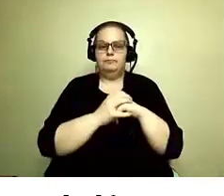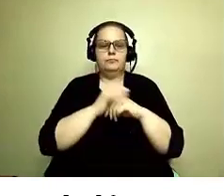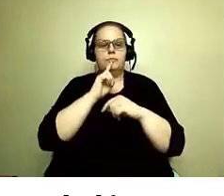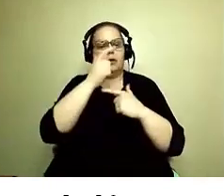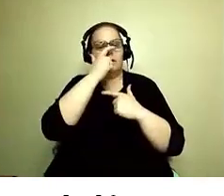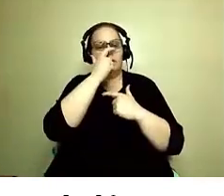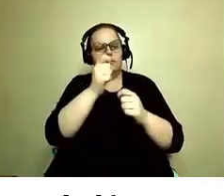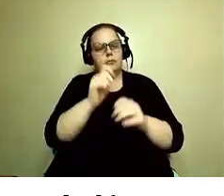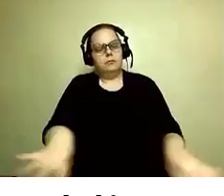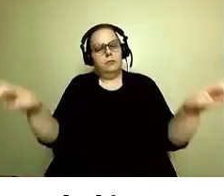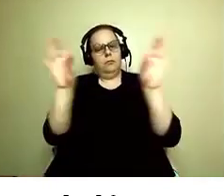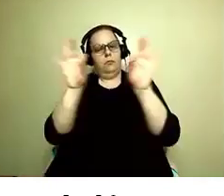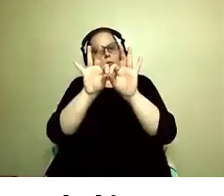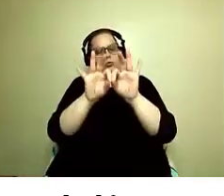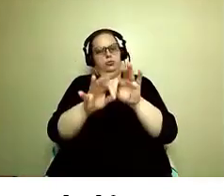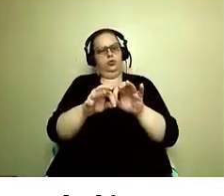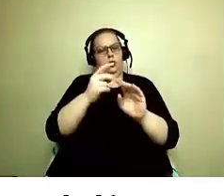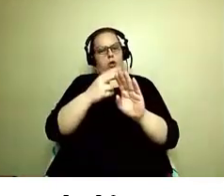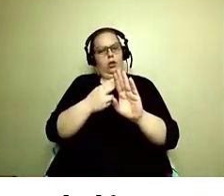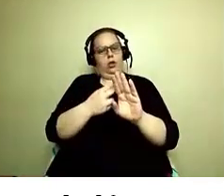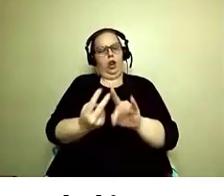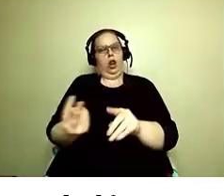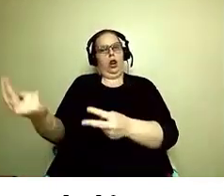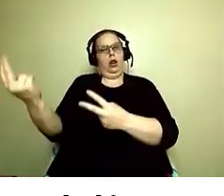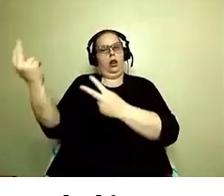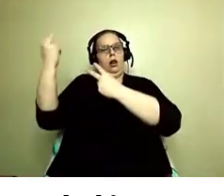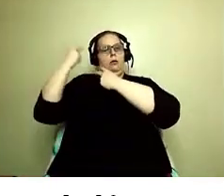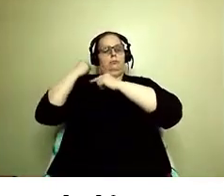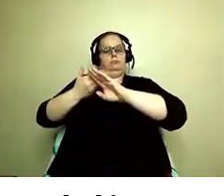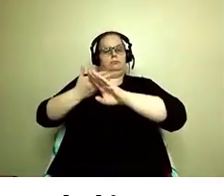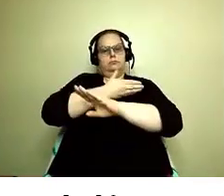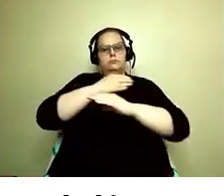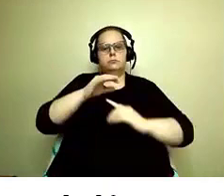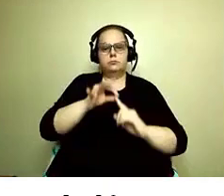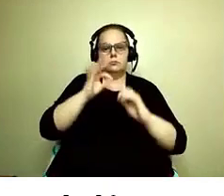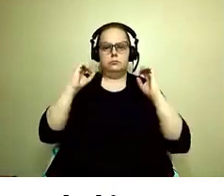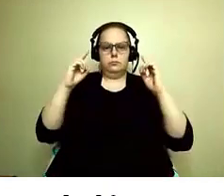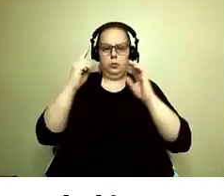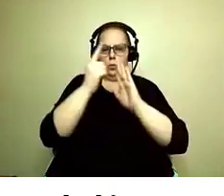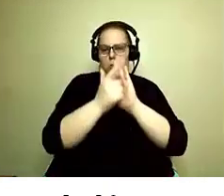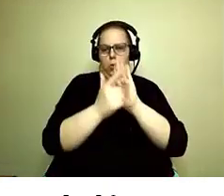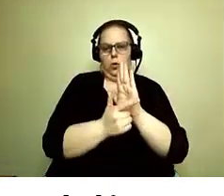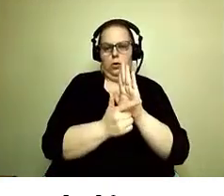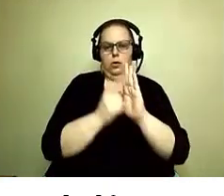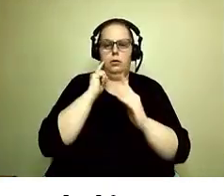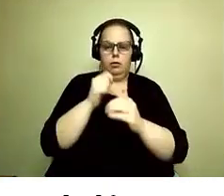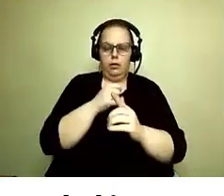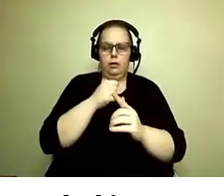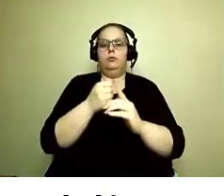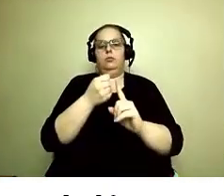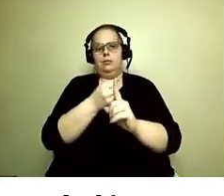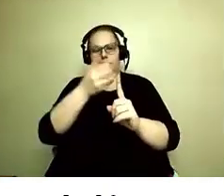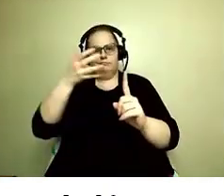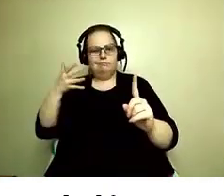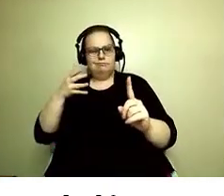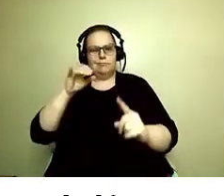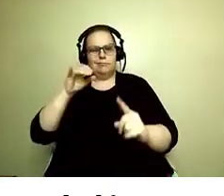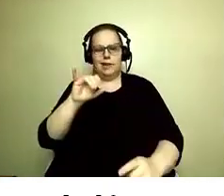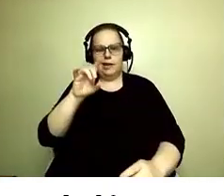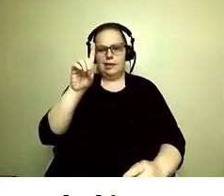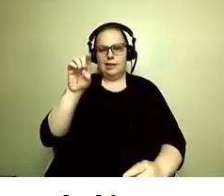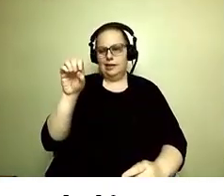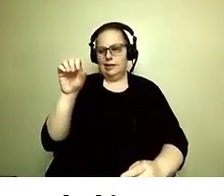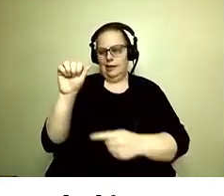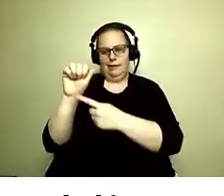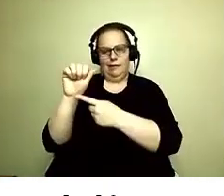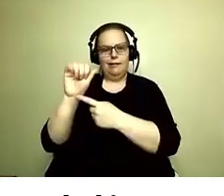look back prior to these special education laws. And then I'm going to talk a little bit about why IDEA is